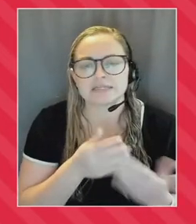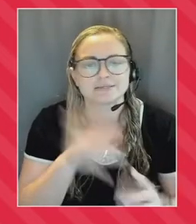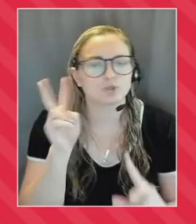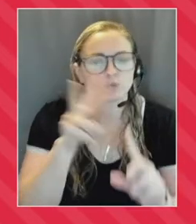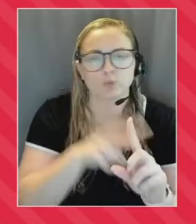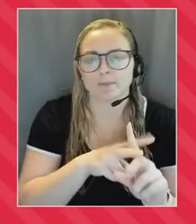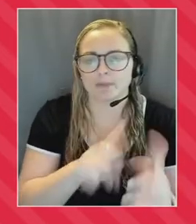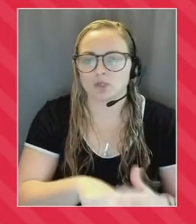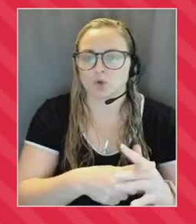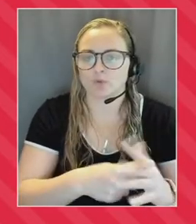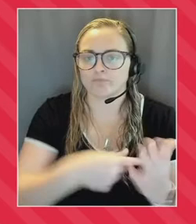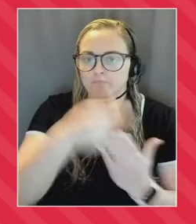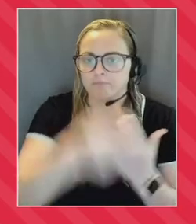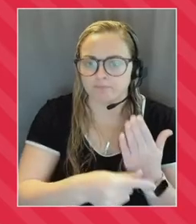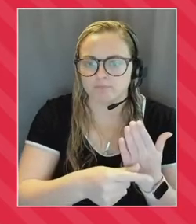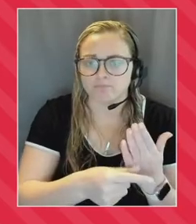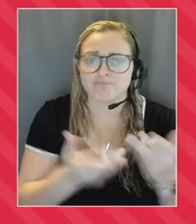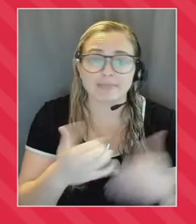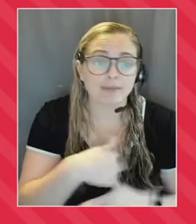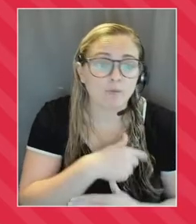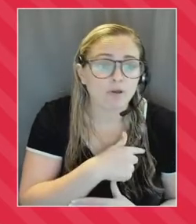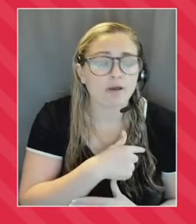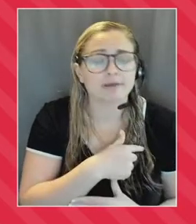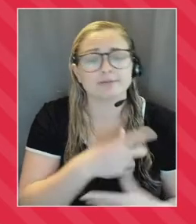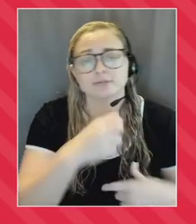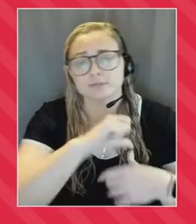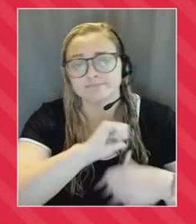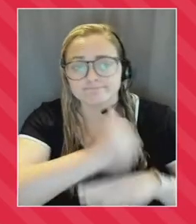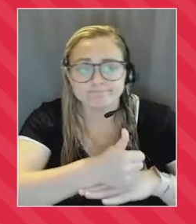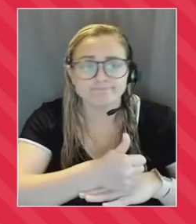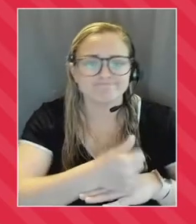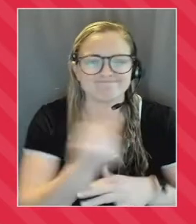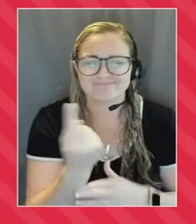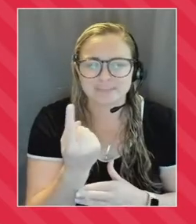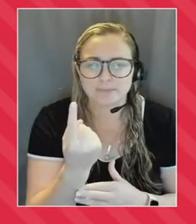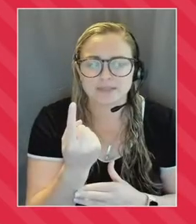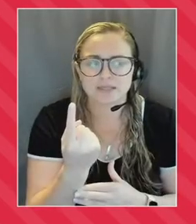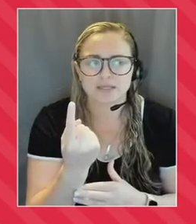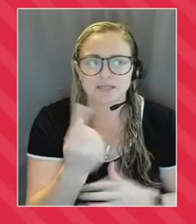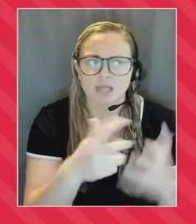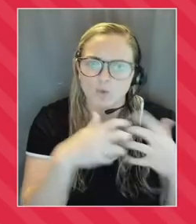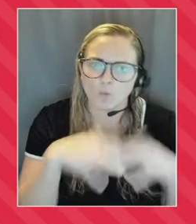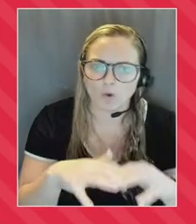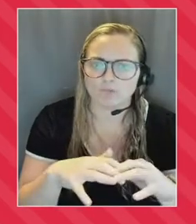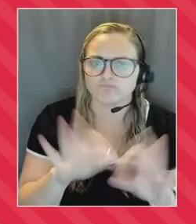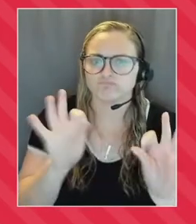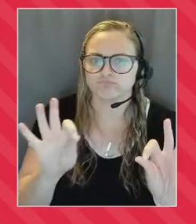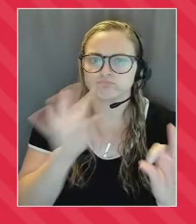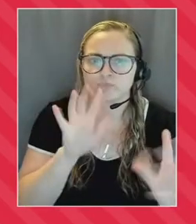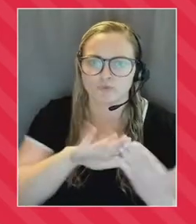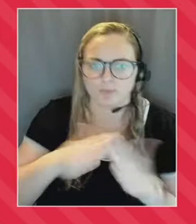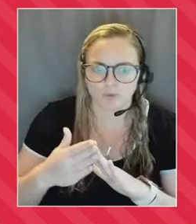program. They allowed us to create something that worked for our community.